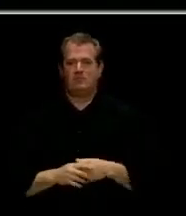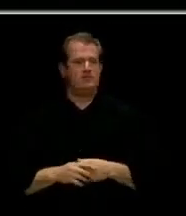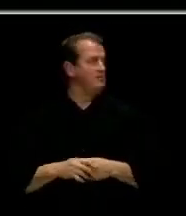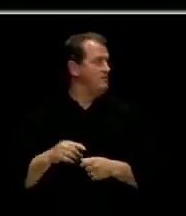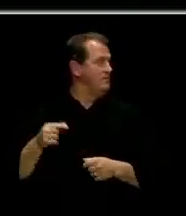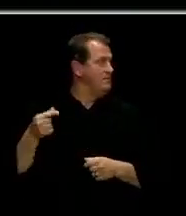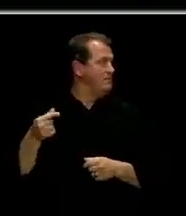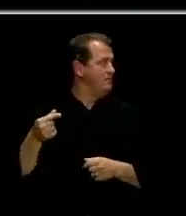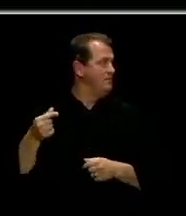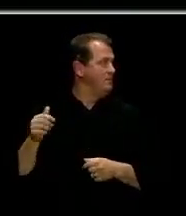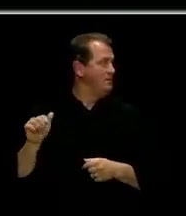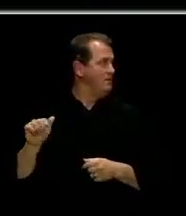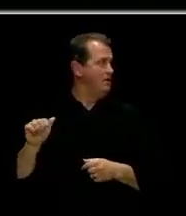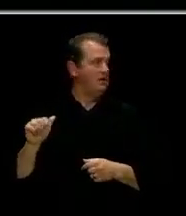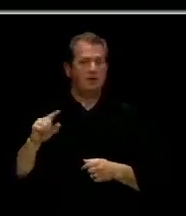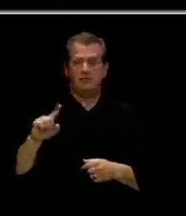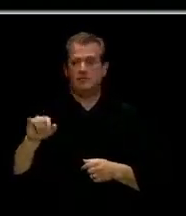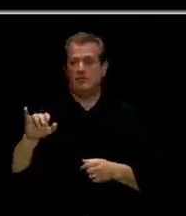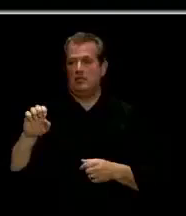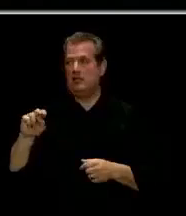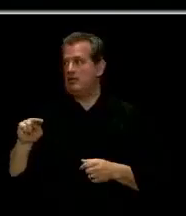Gazillion premium bubbles.